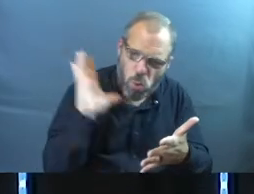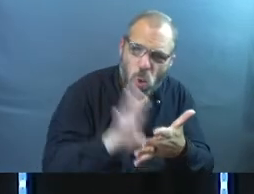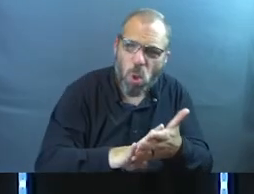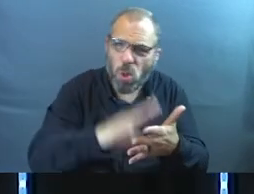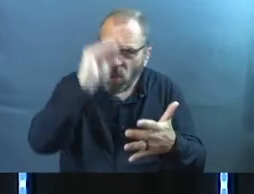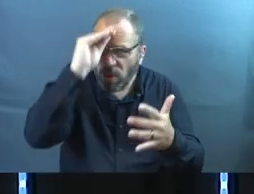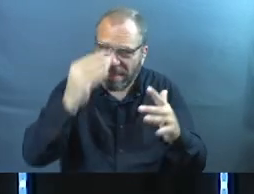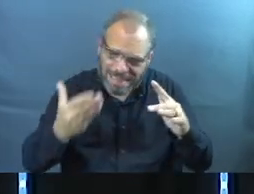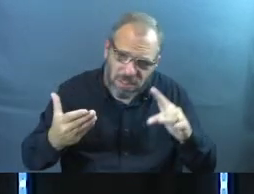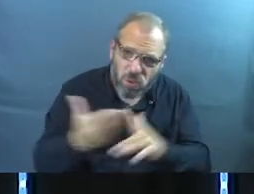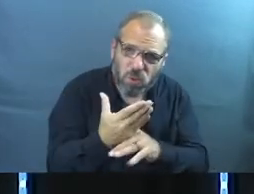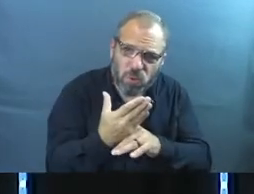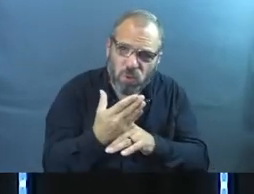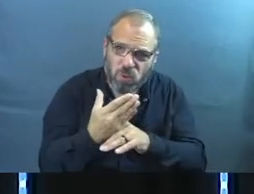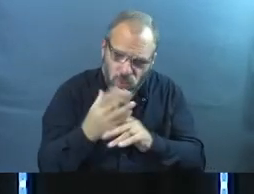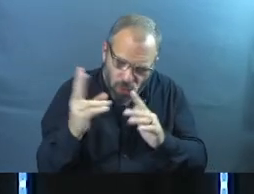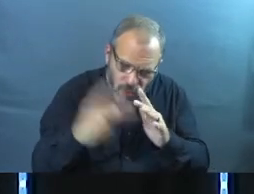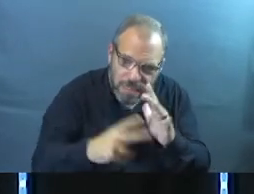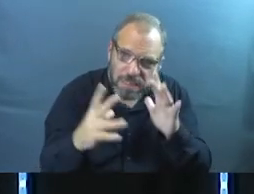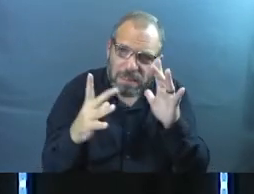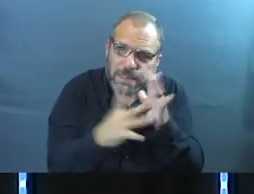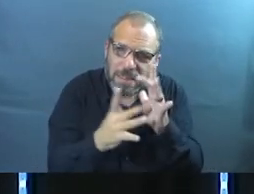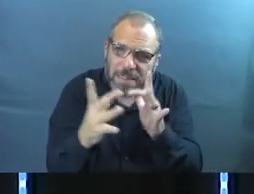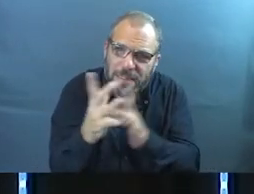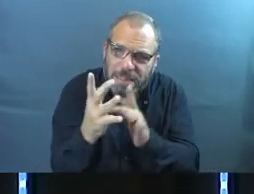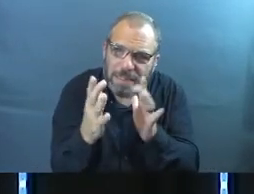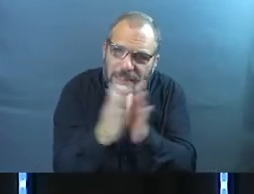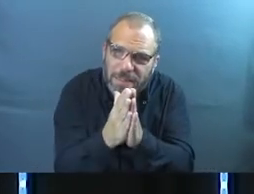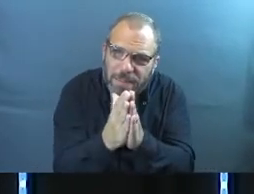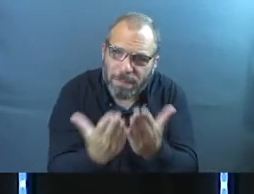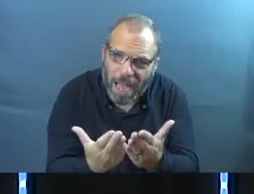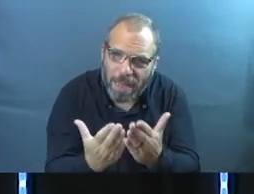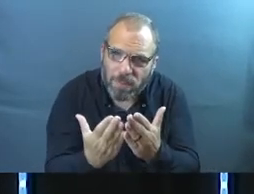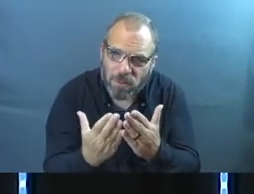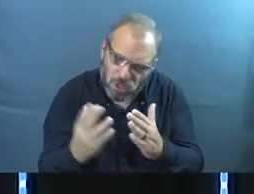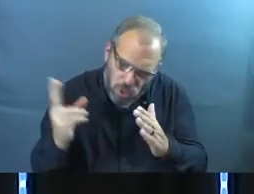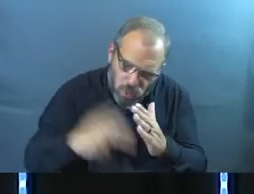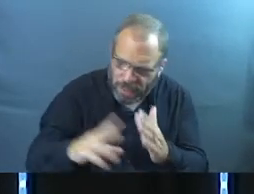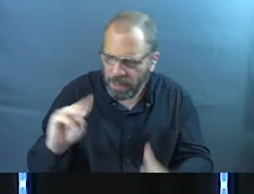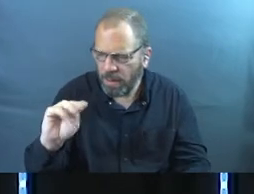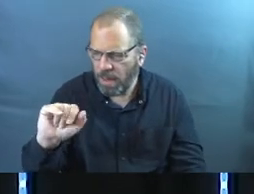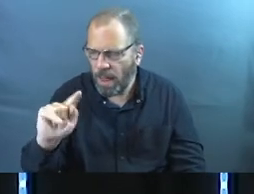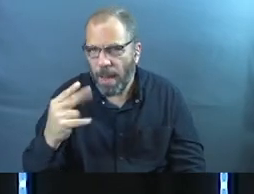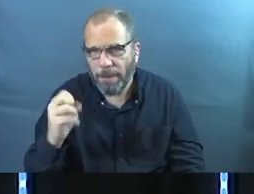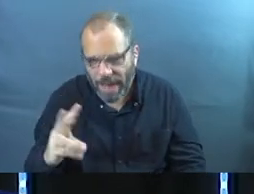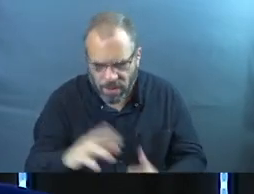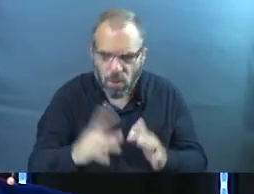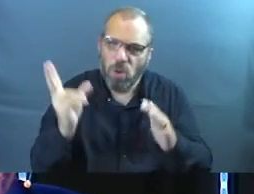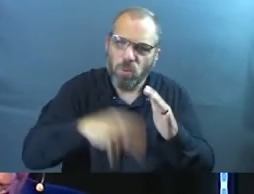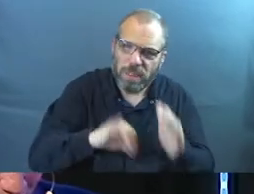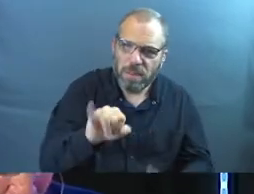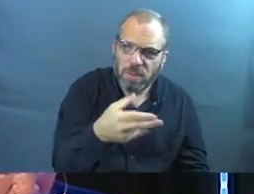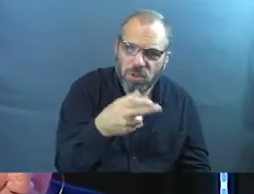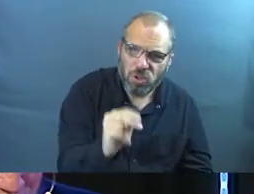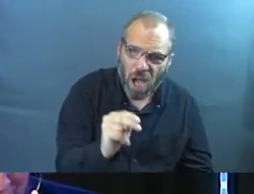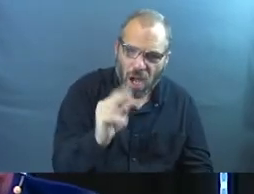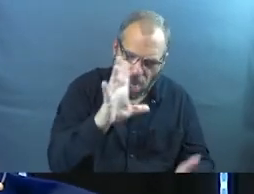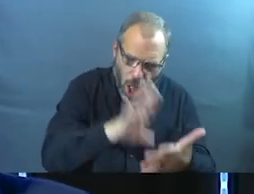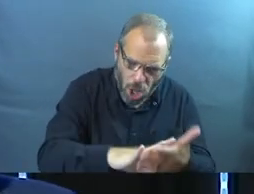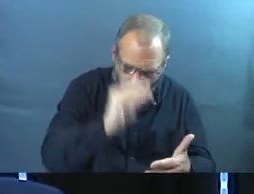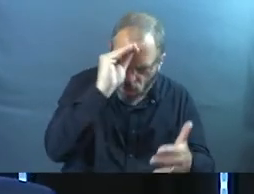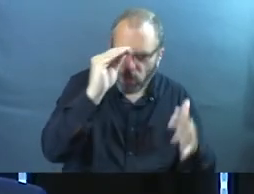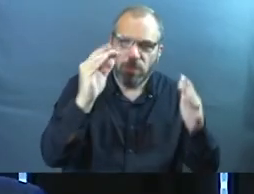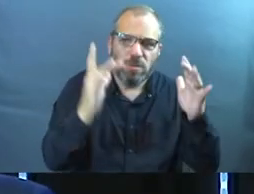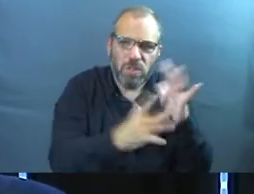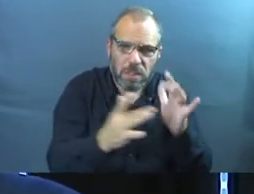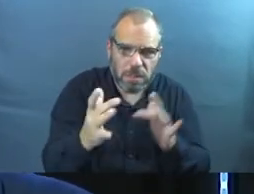by peering into the scripture. Read Matthew. Read John. Learn what